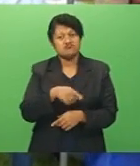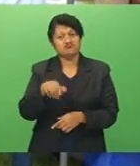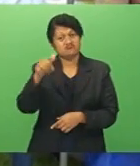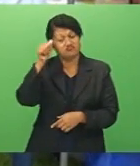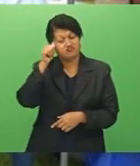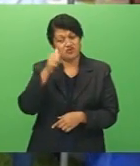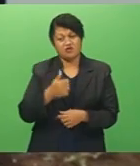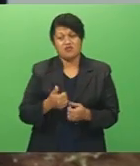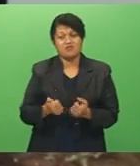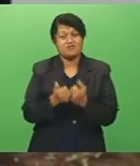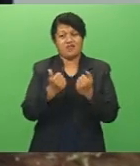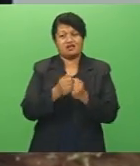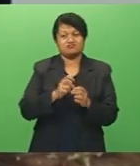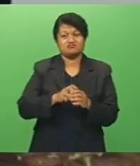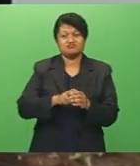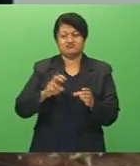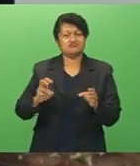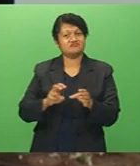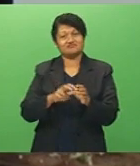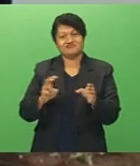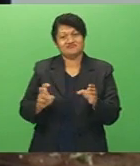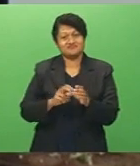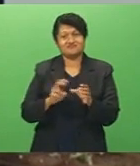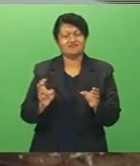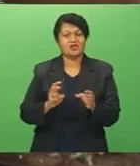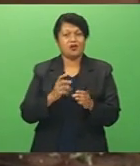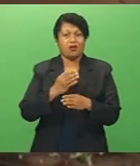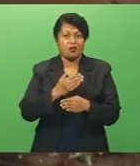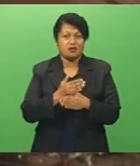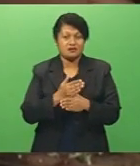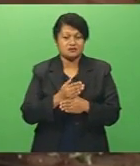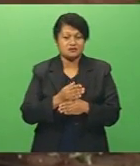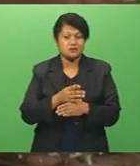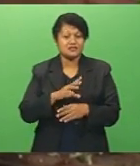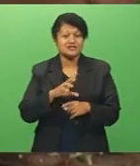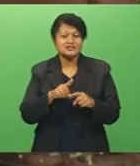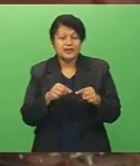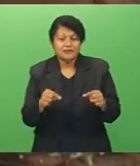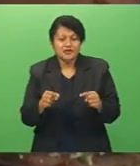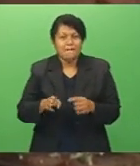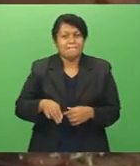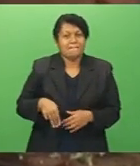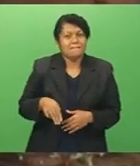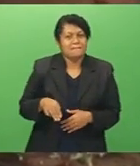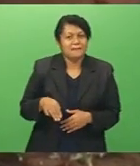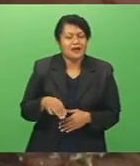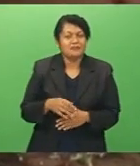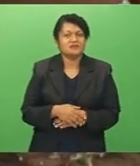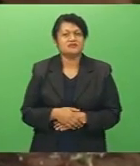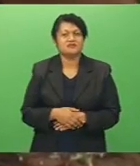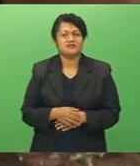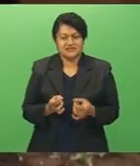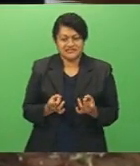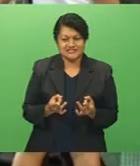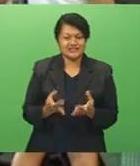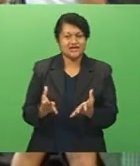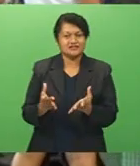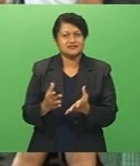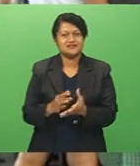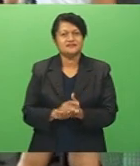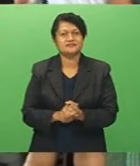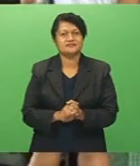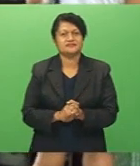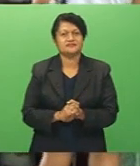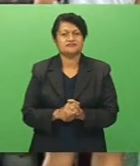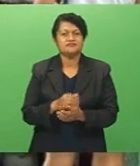jobs. So this is something that the women, the members actually started up on